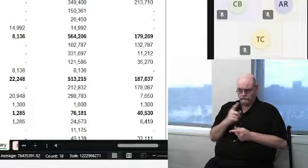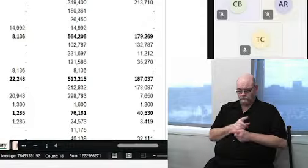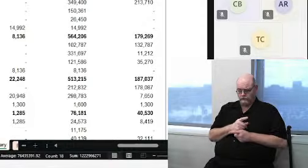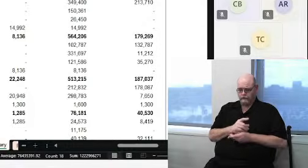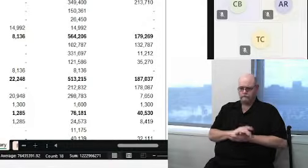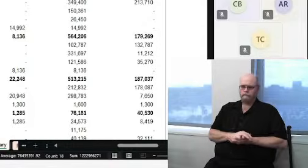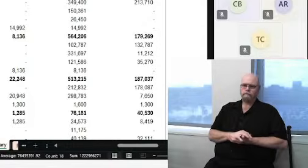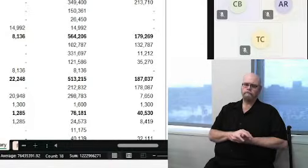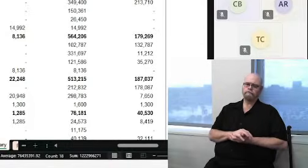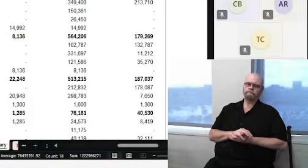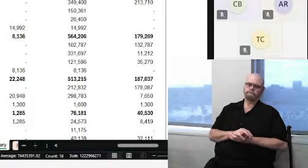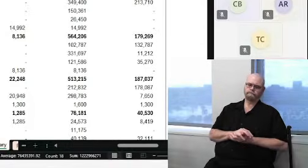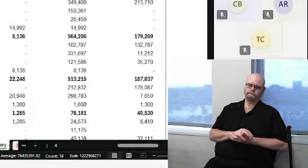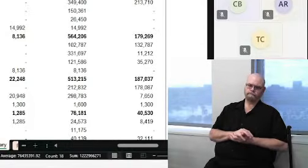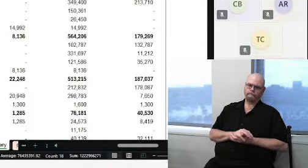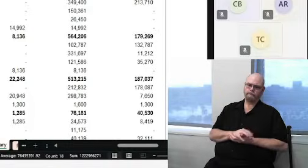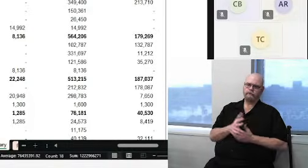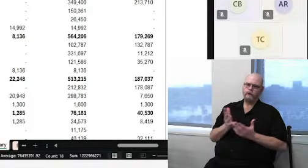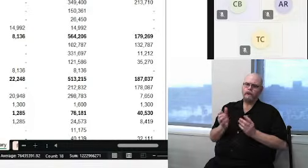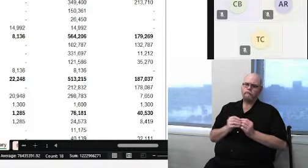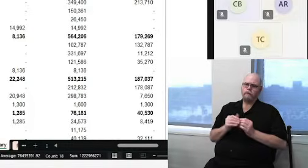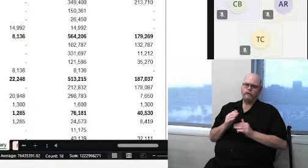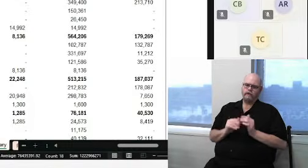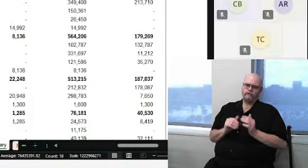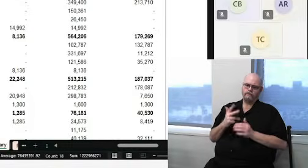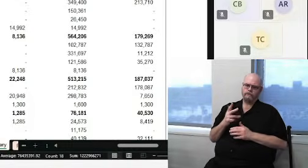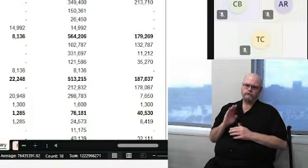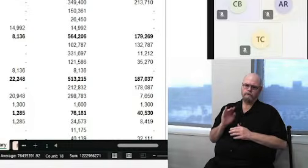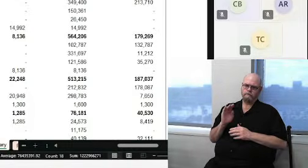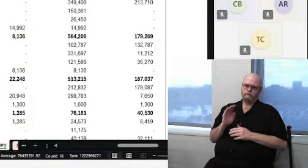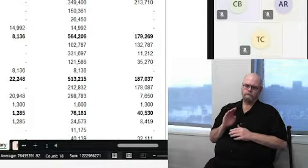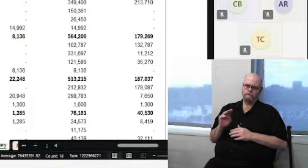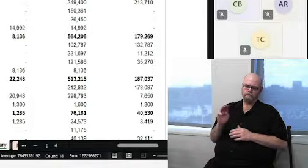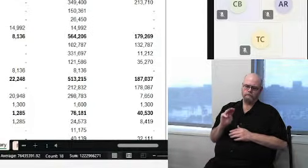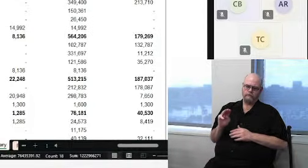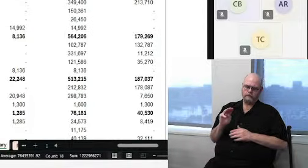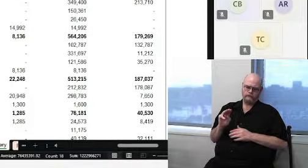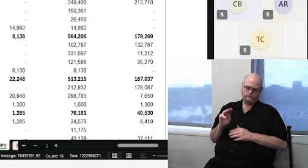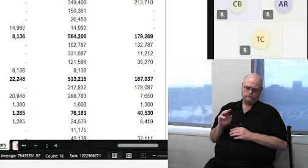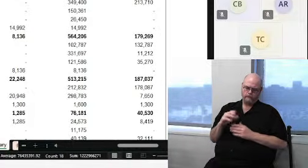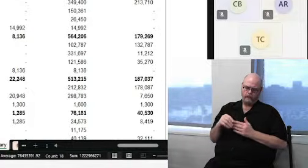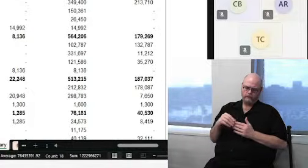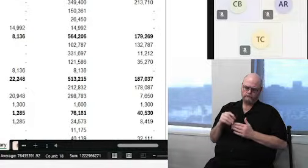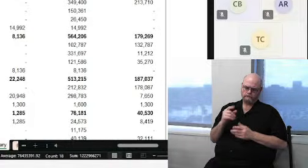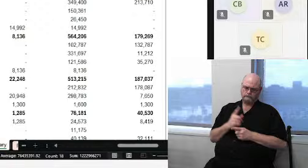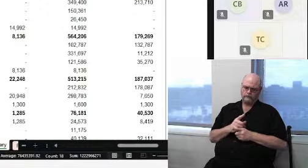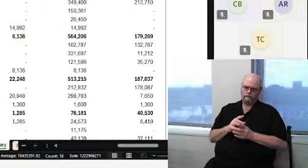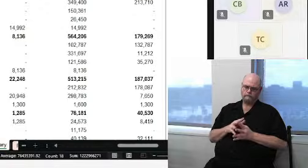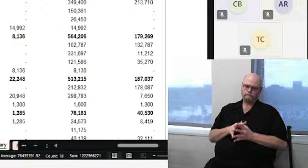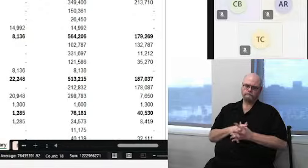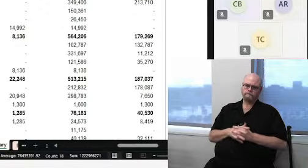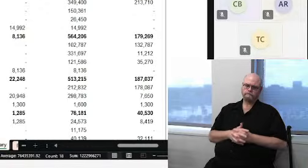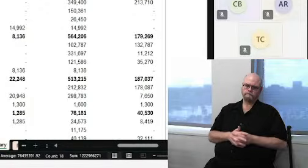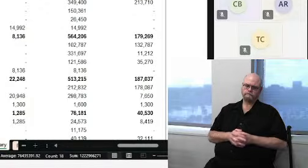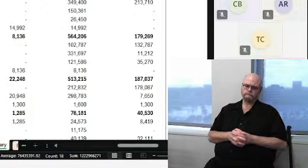That is correct. Okay, so a lot more than $3 million, right? That is correct.